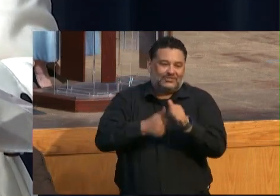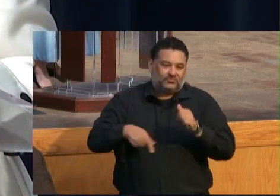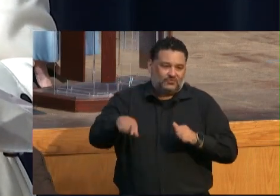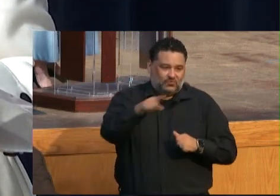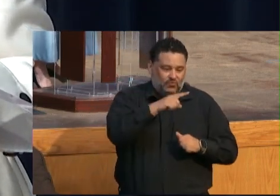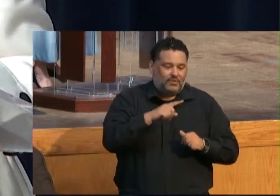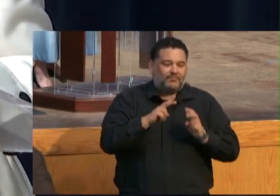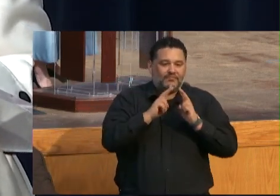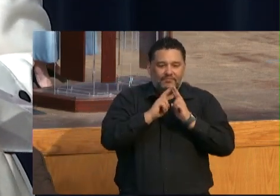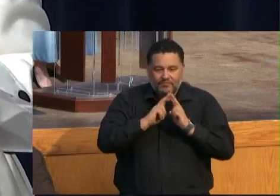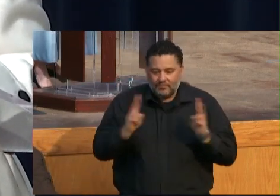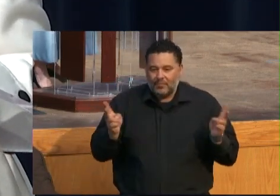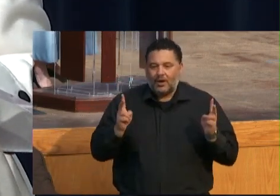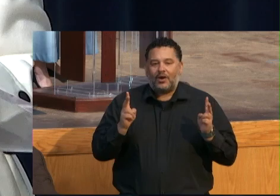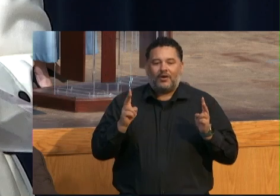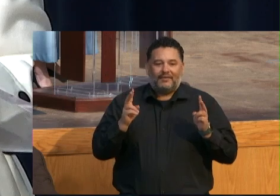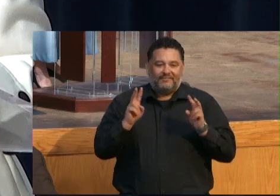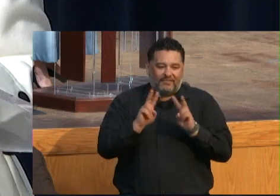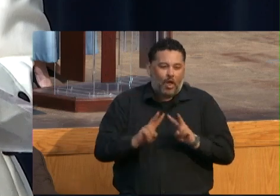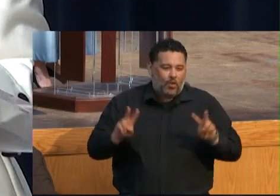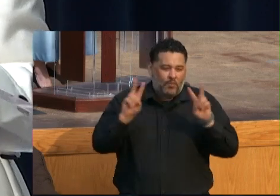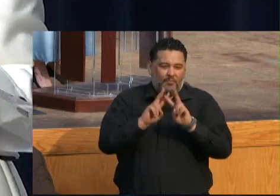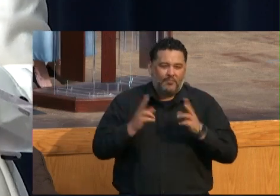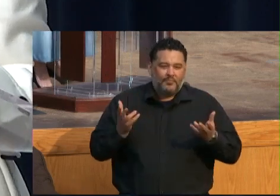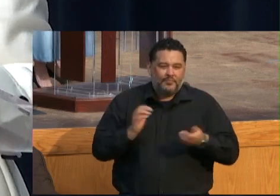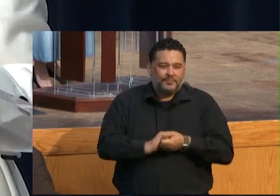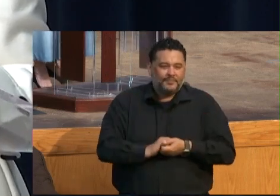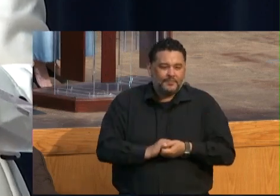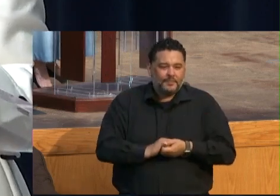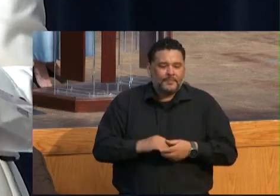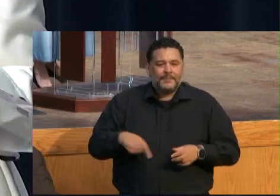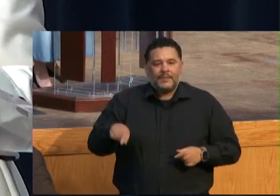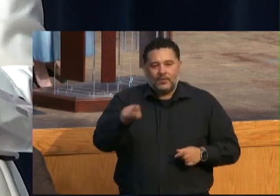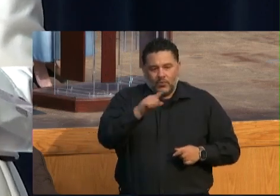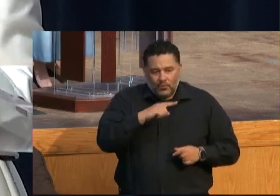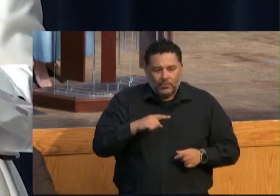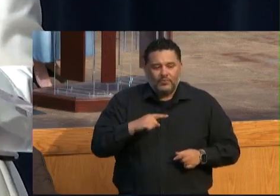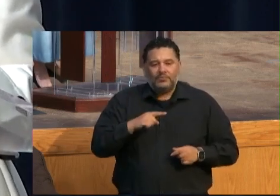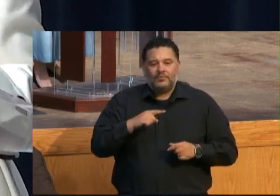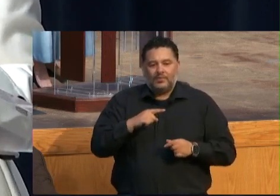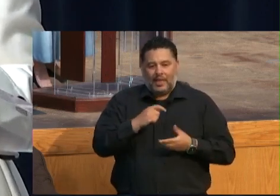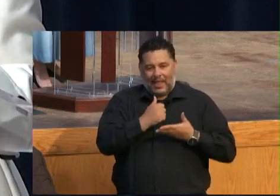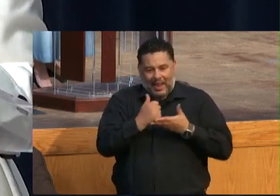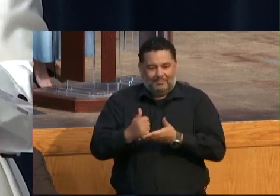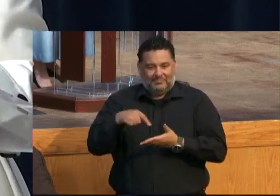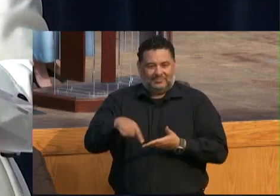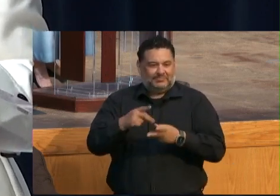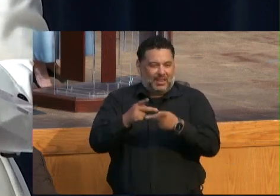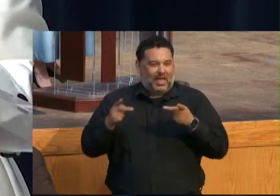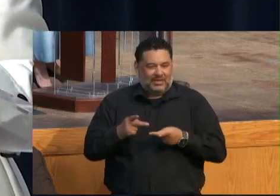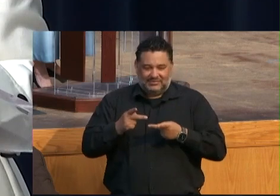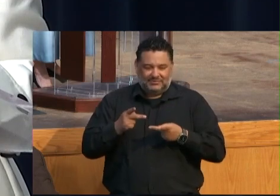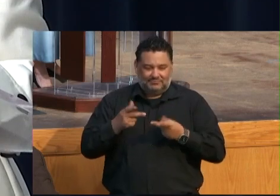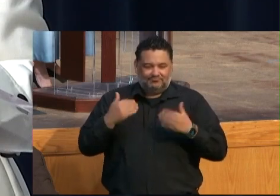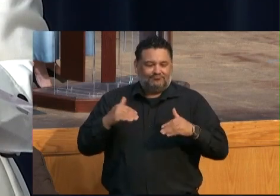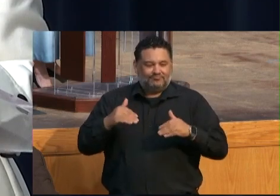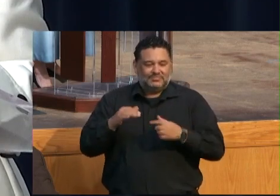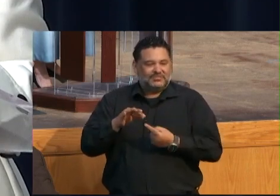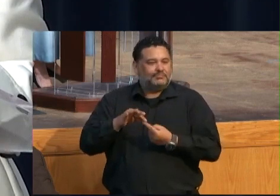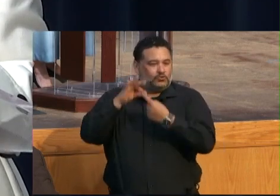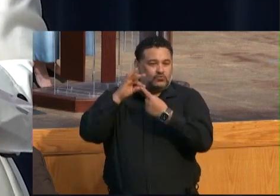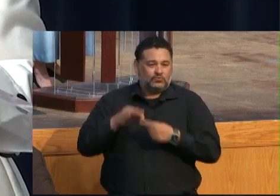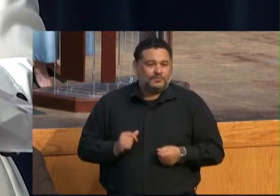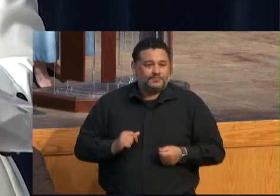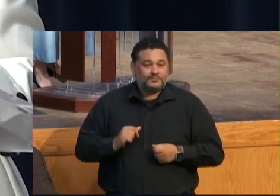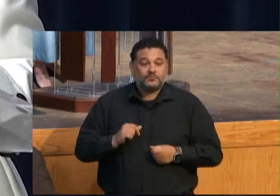incredibly valuable, and that you make this place really, really special. And when